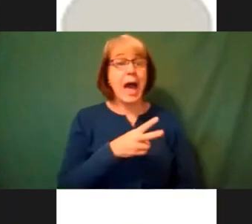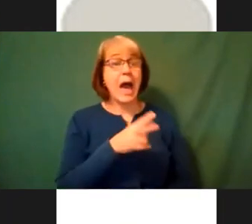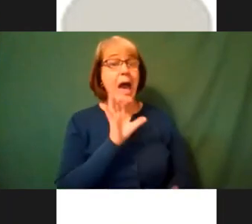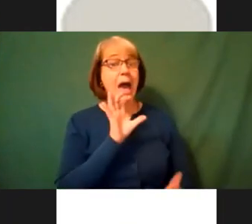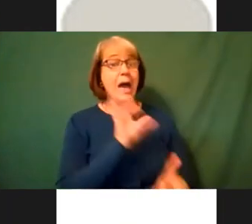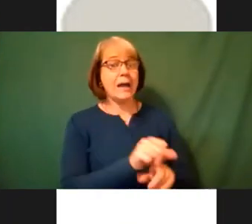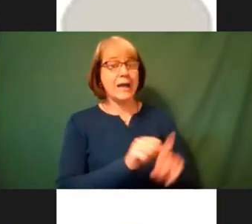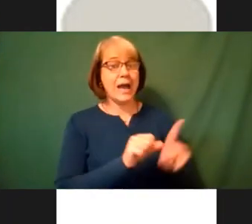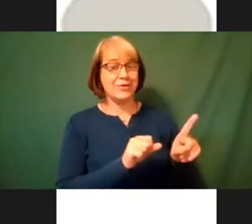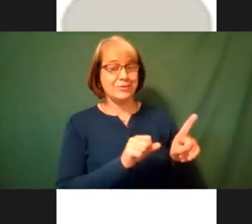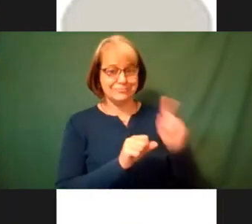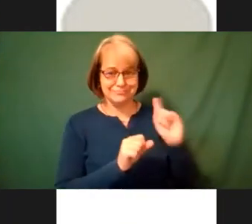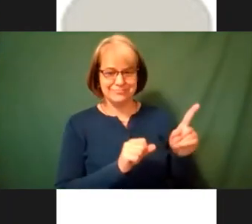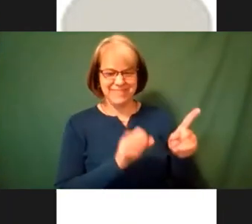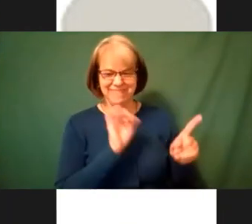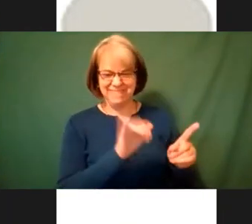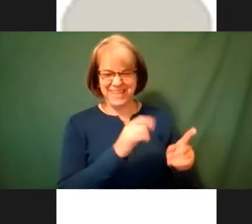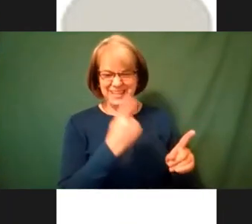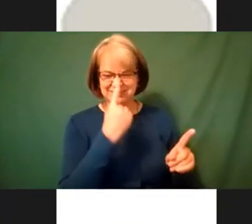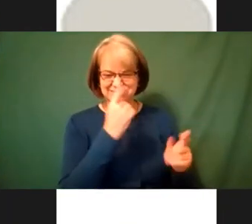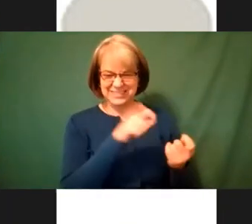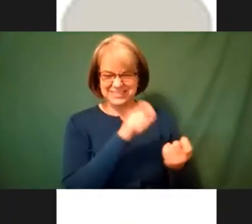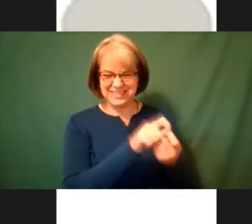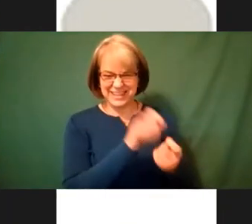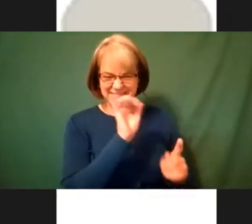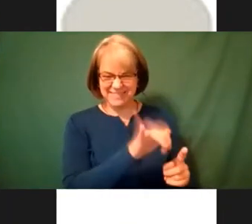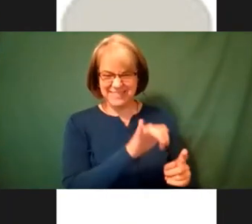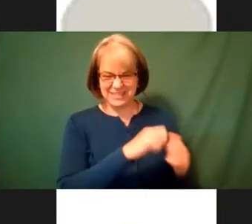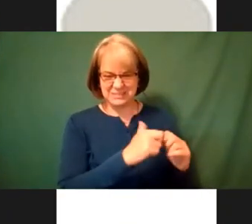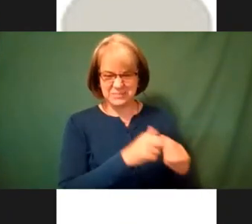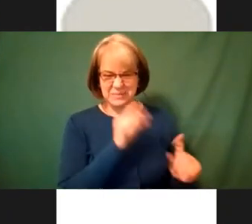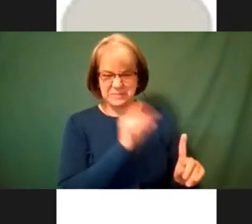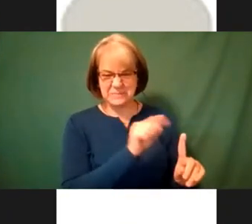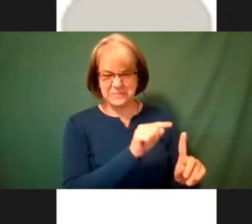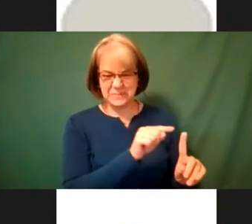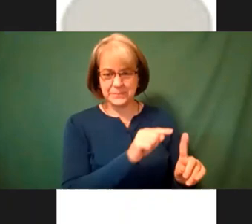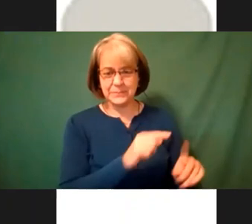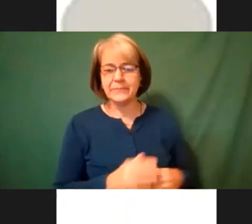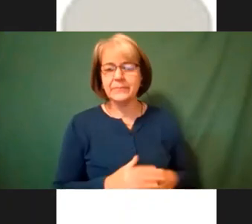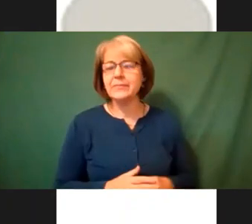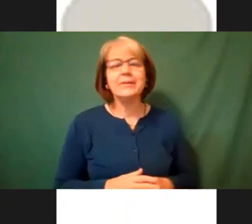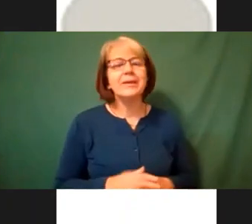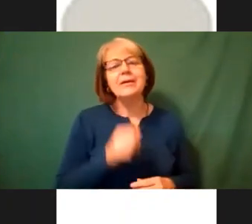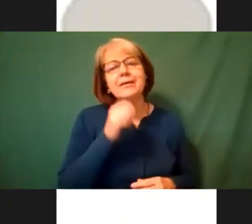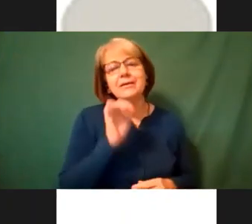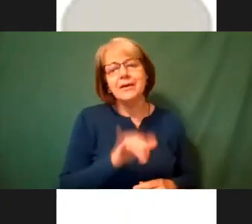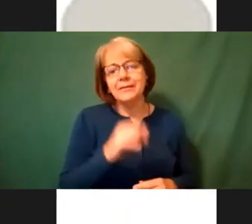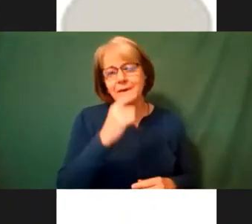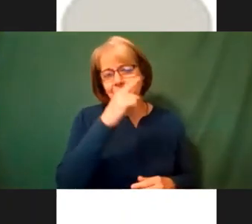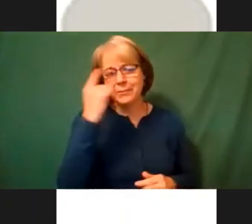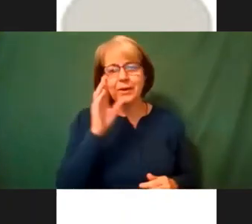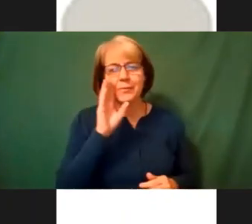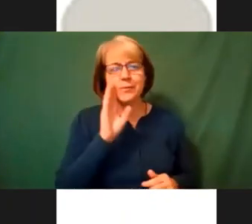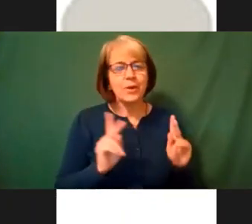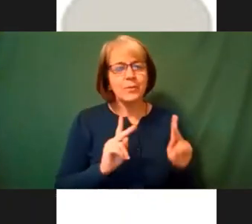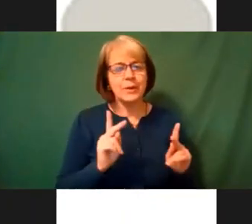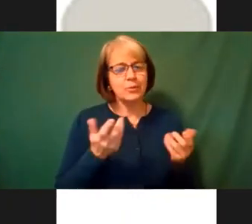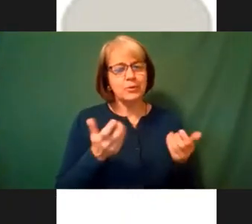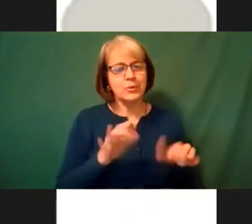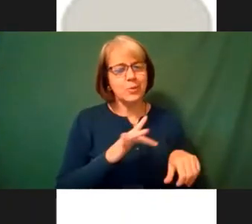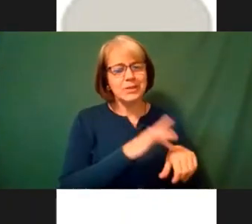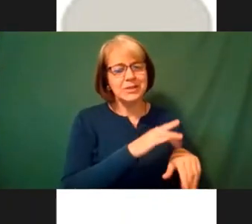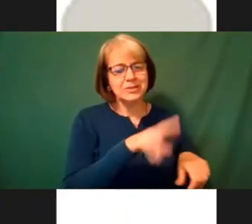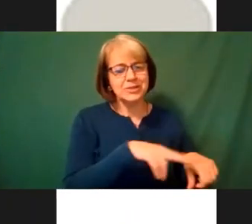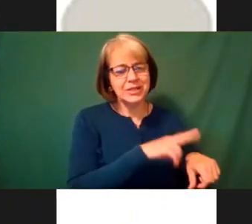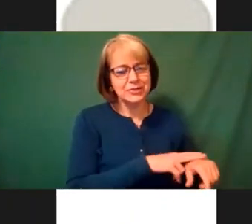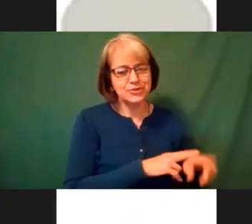the, you know, that's where it's at. That's the issue right there. Not that Black and brown people don't fill in the blanks. You know what? Black and